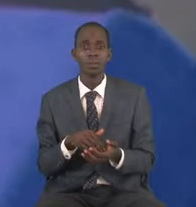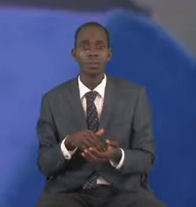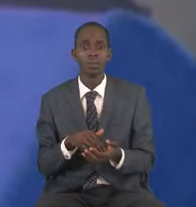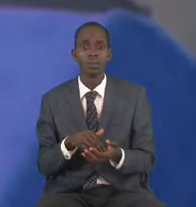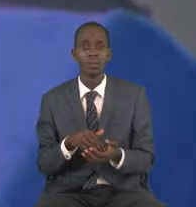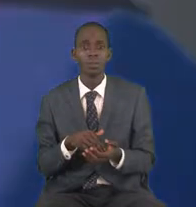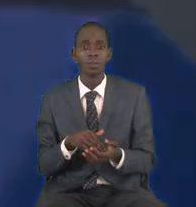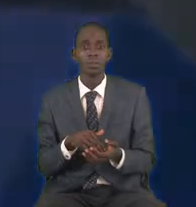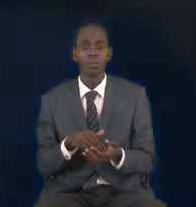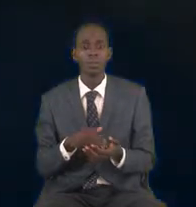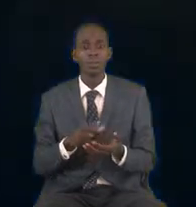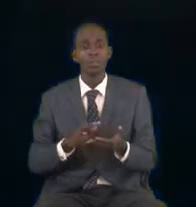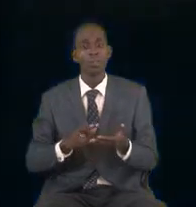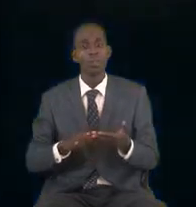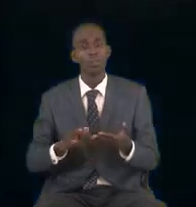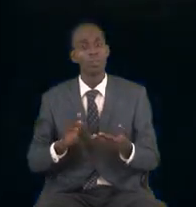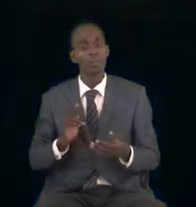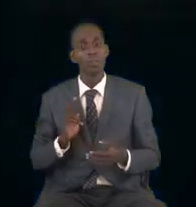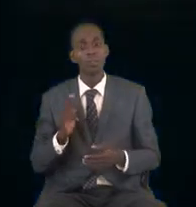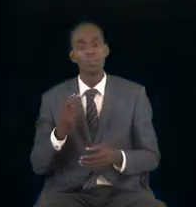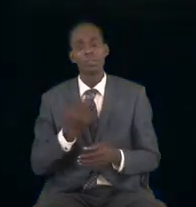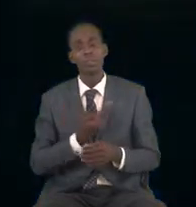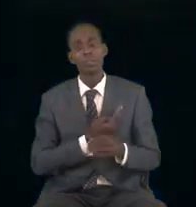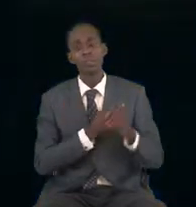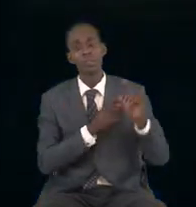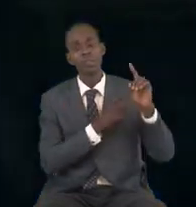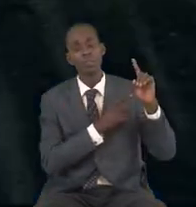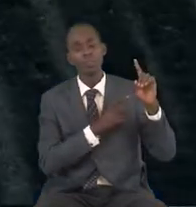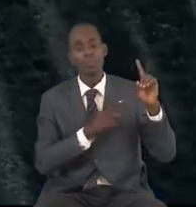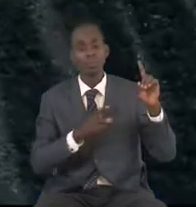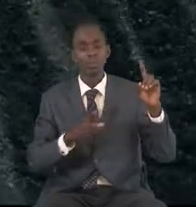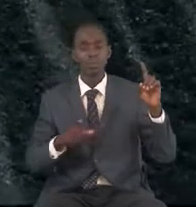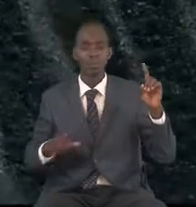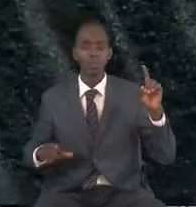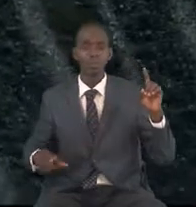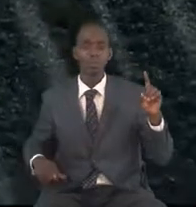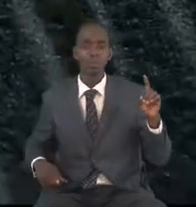again. Forgive us, Lord.